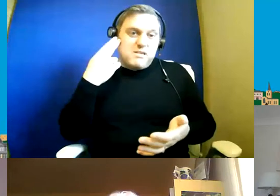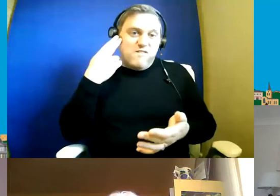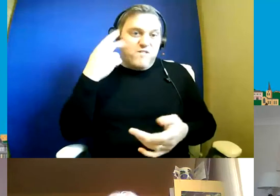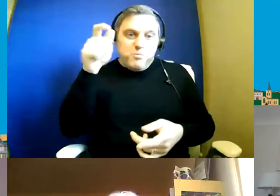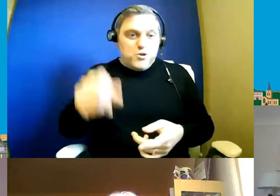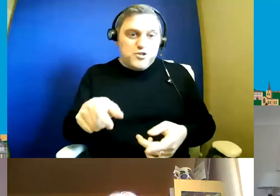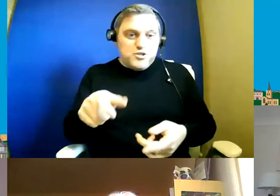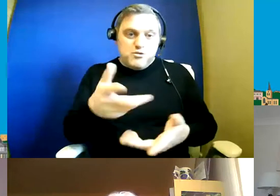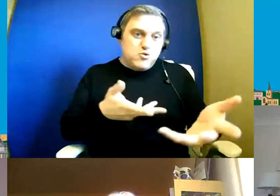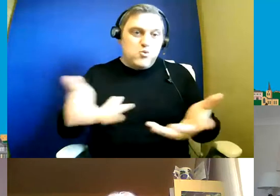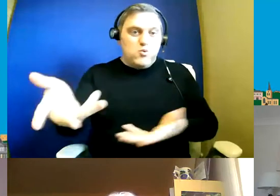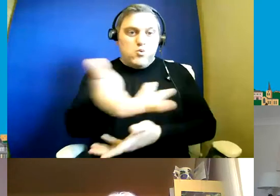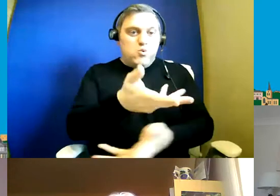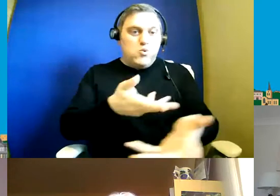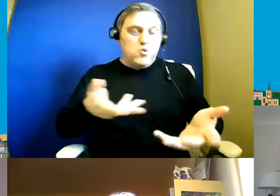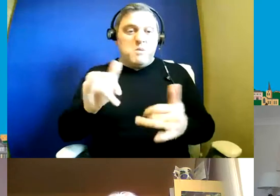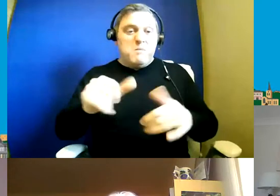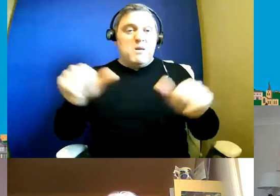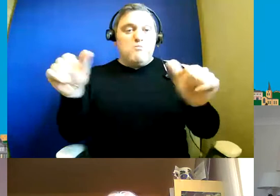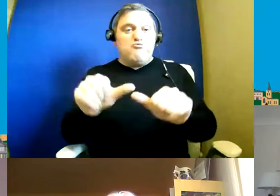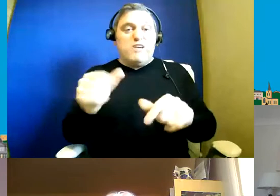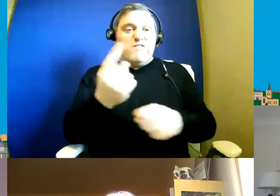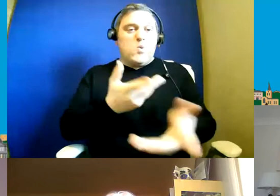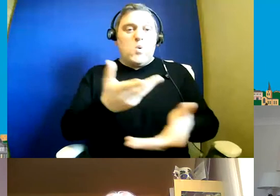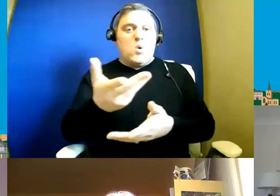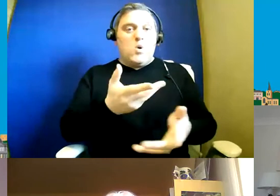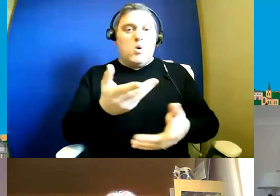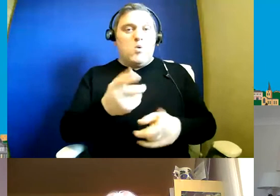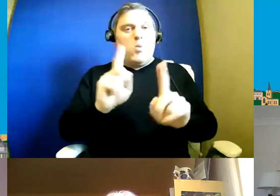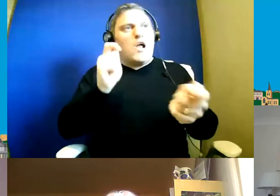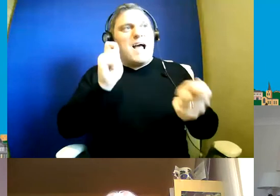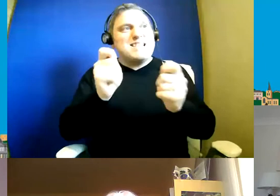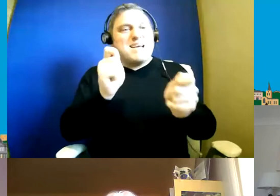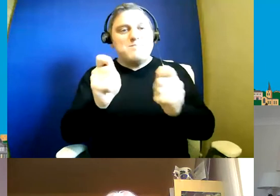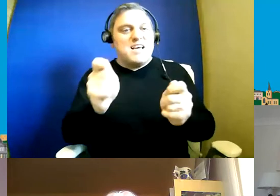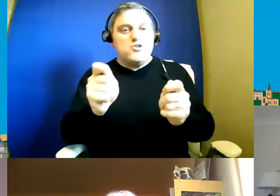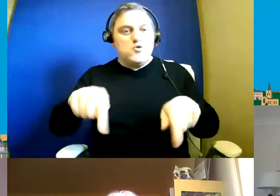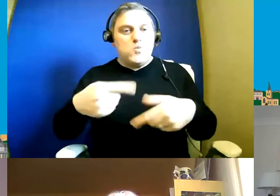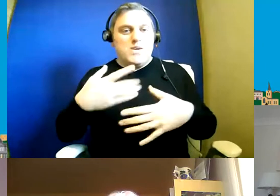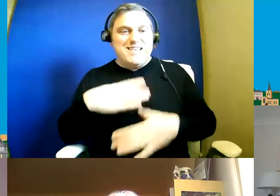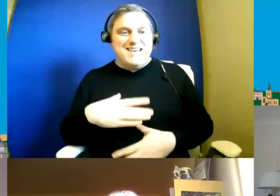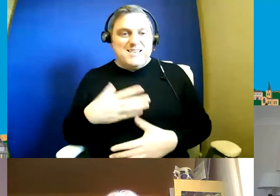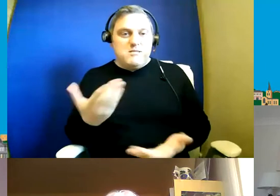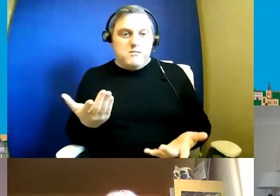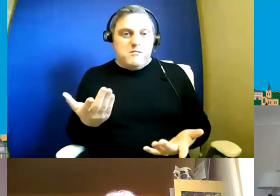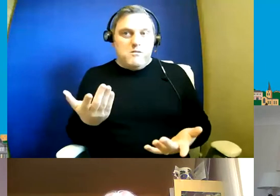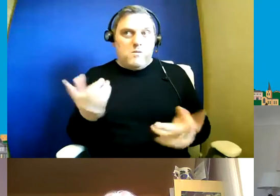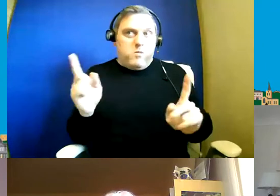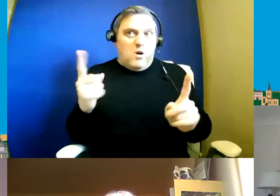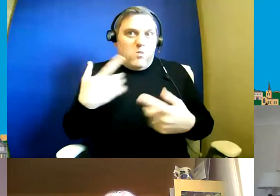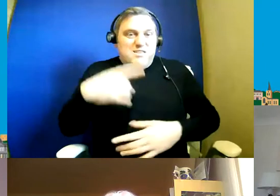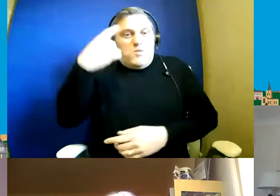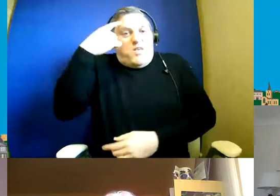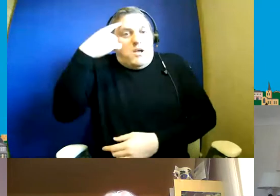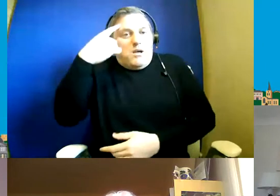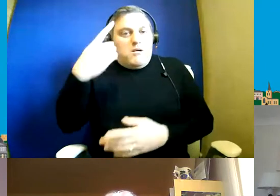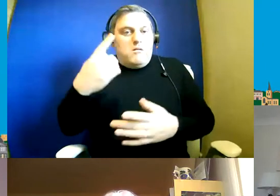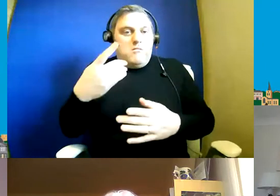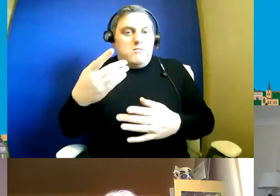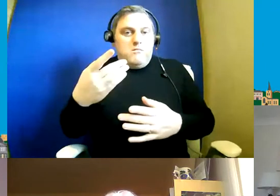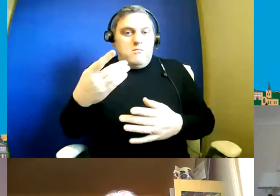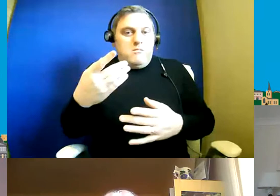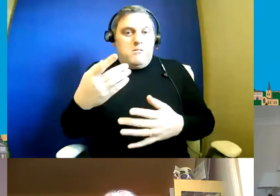just so that we could have a brief conversation about exactly what adaptations we may need to, or accommodations we may need to consider that we haven't,